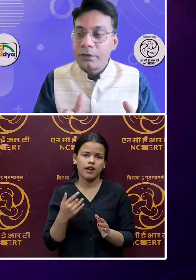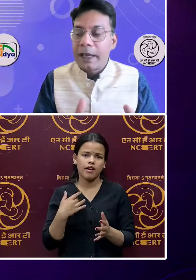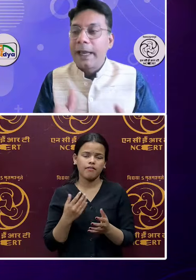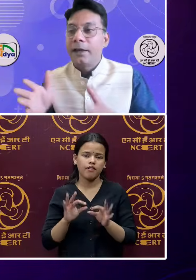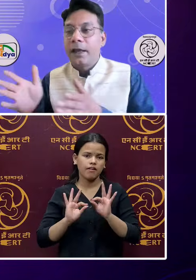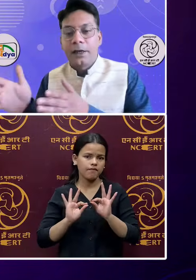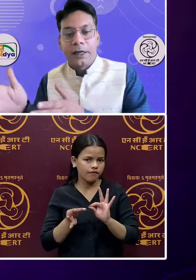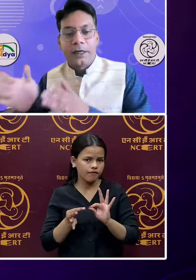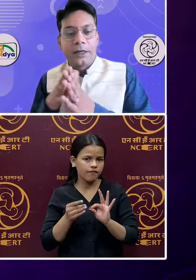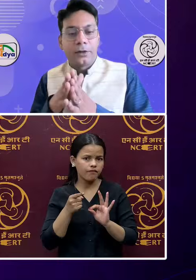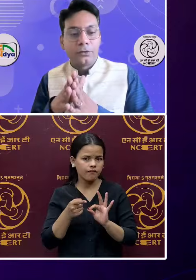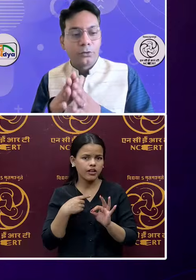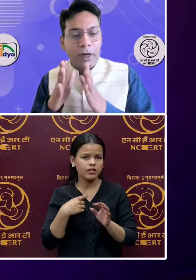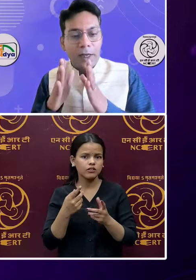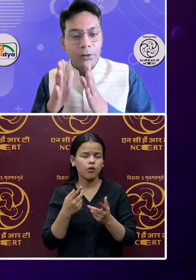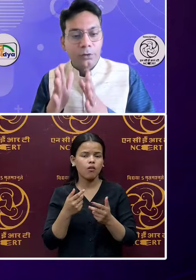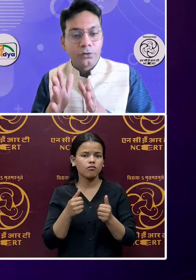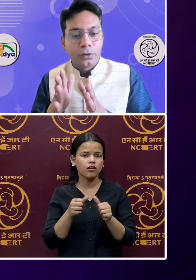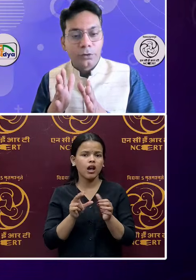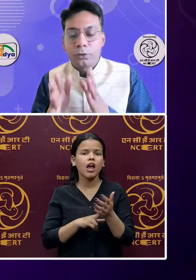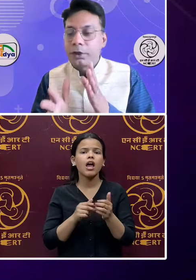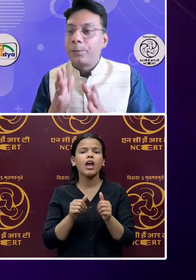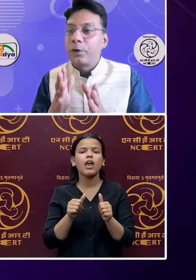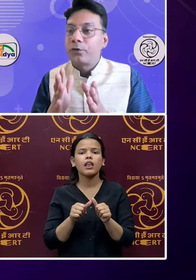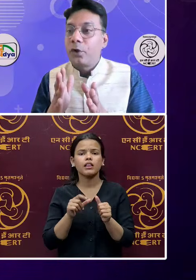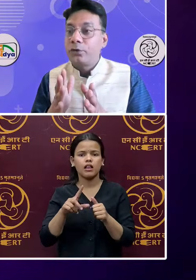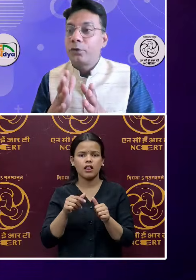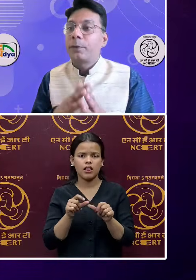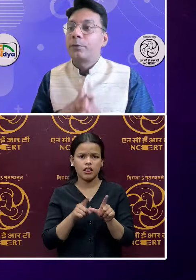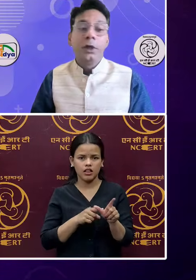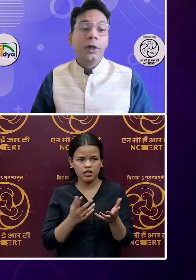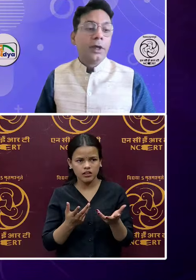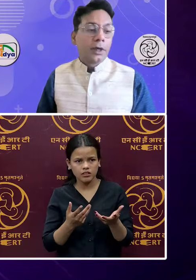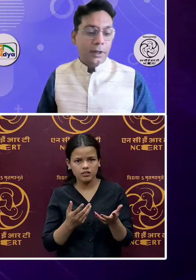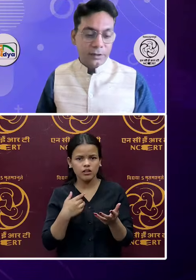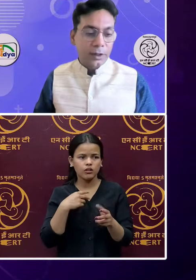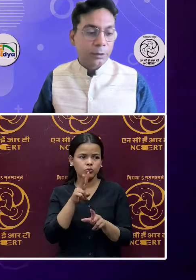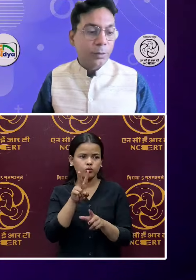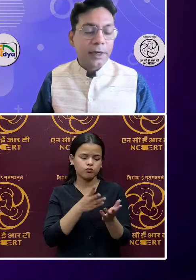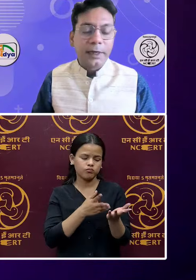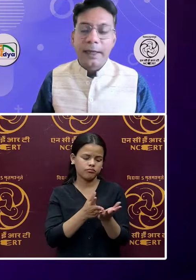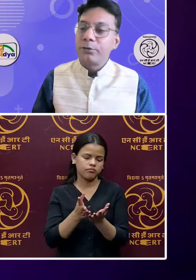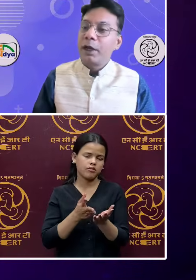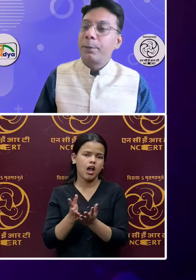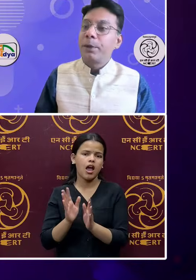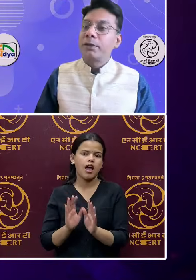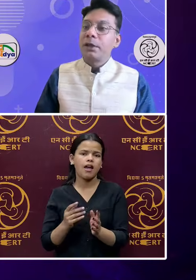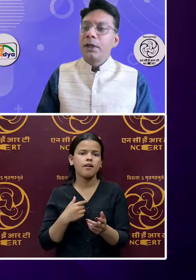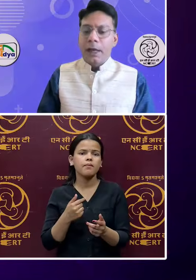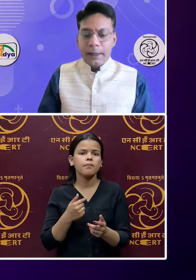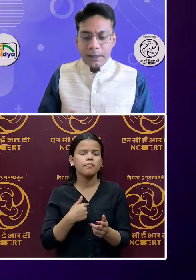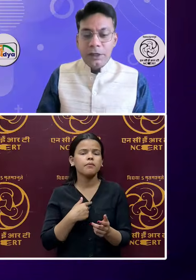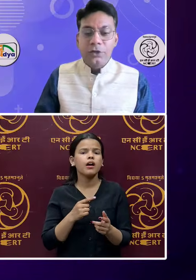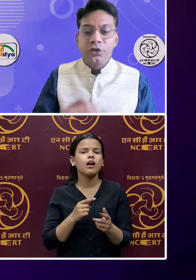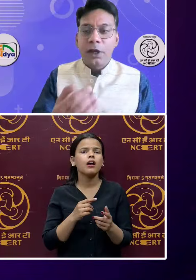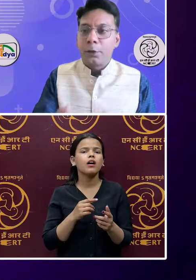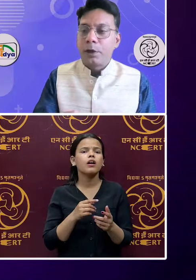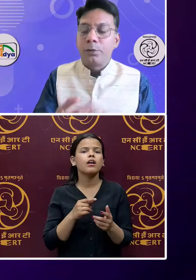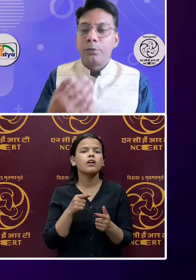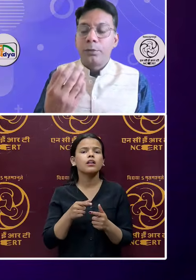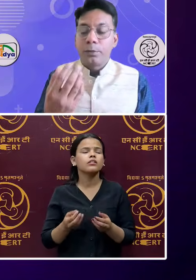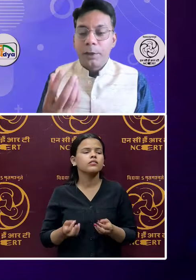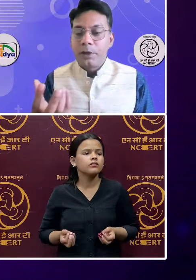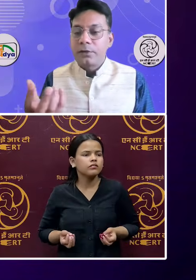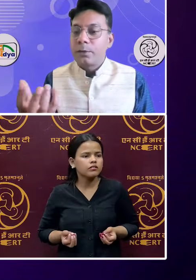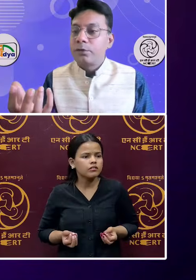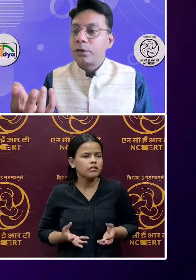fixed cost and recurring cost. So all those two type of cost you have to consider. Many times what happens at an initial